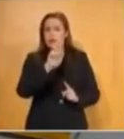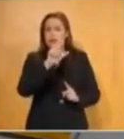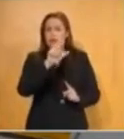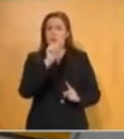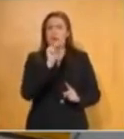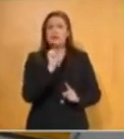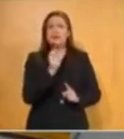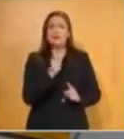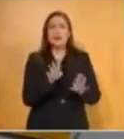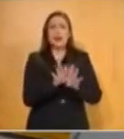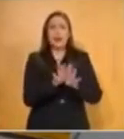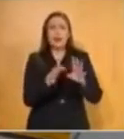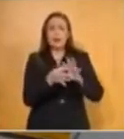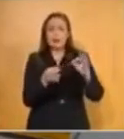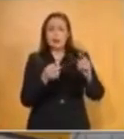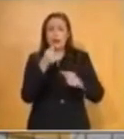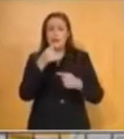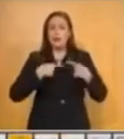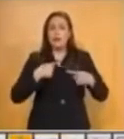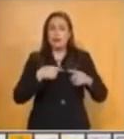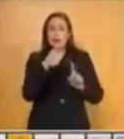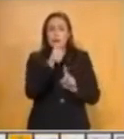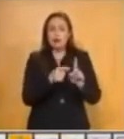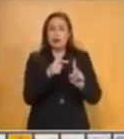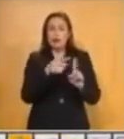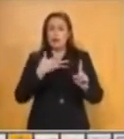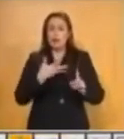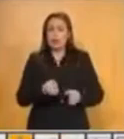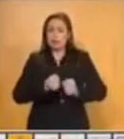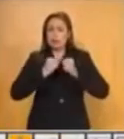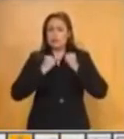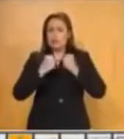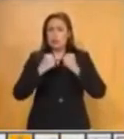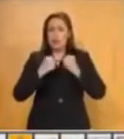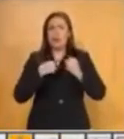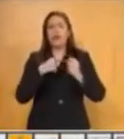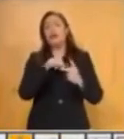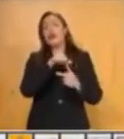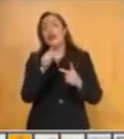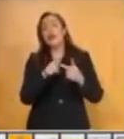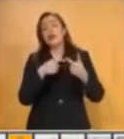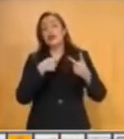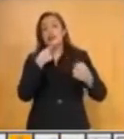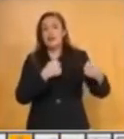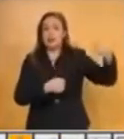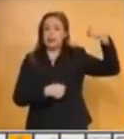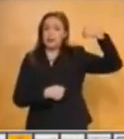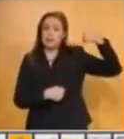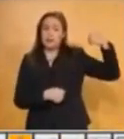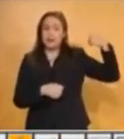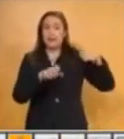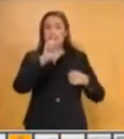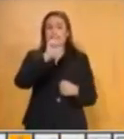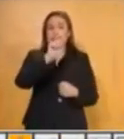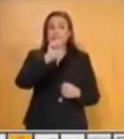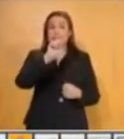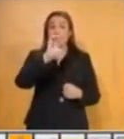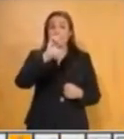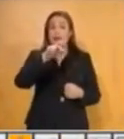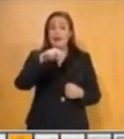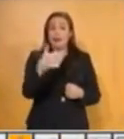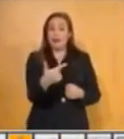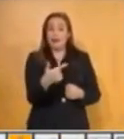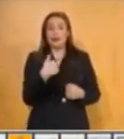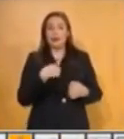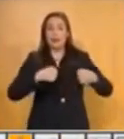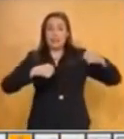a character that has a lot of power. Then we have strong. It means that a character or a person has a lot